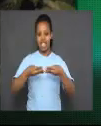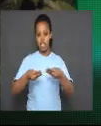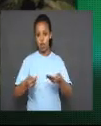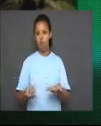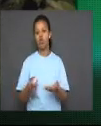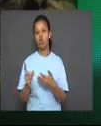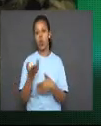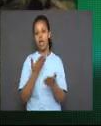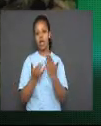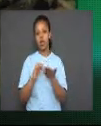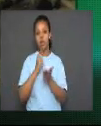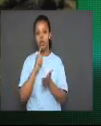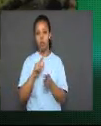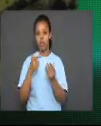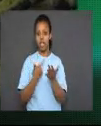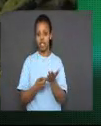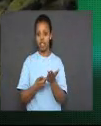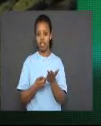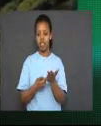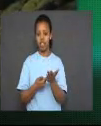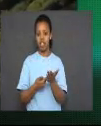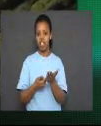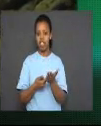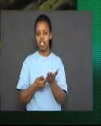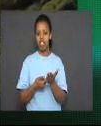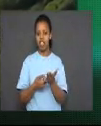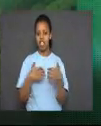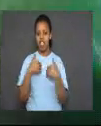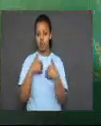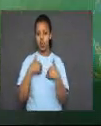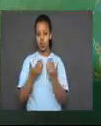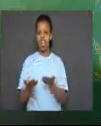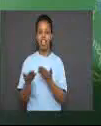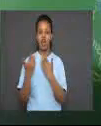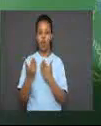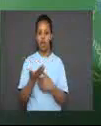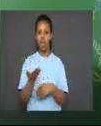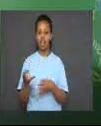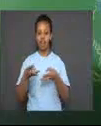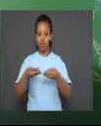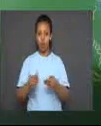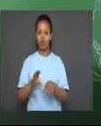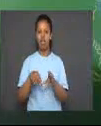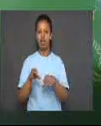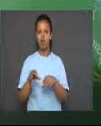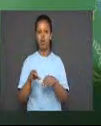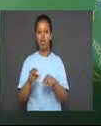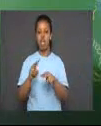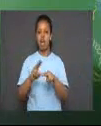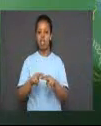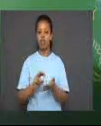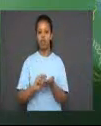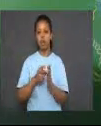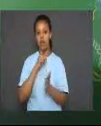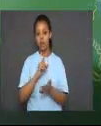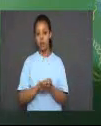decomposers, dwell in the waste products. When herbivores populate